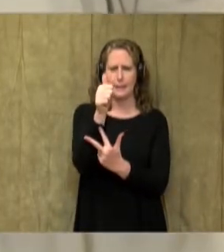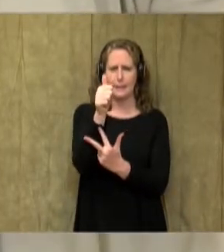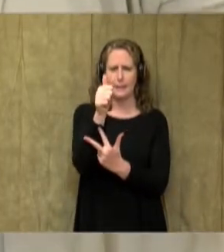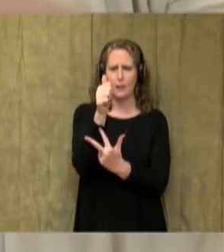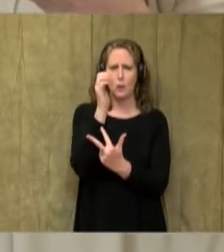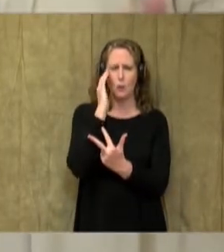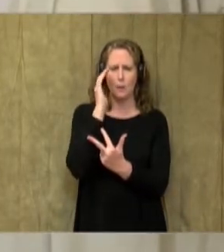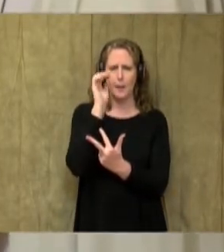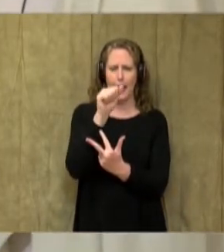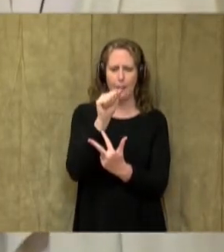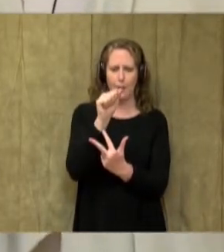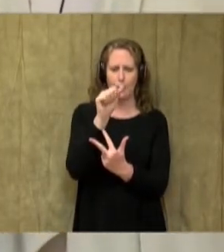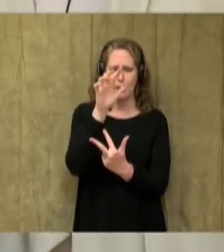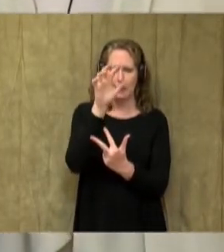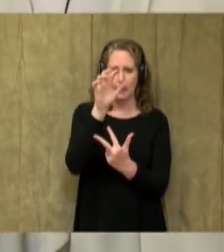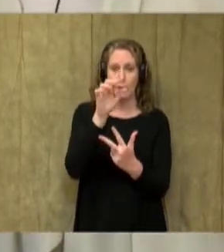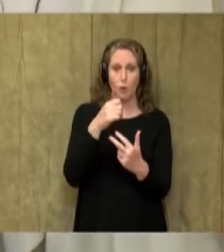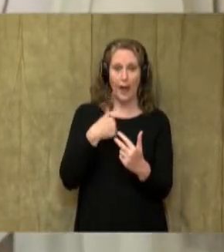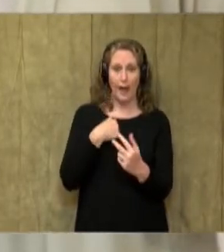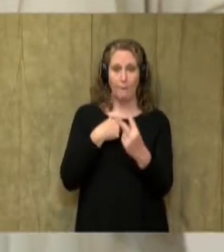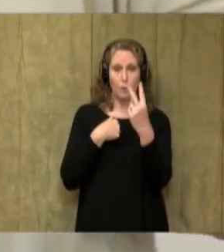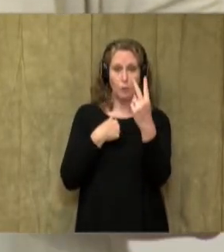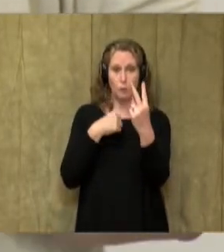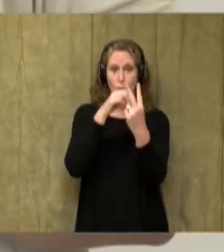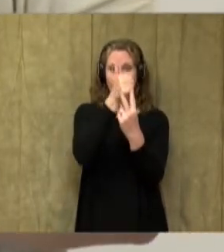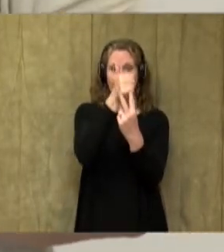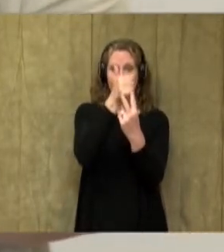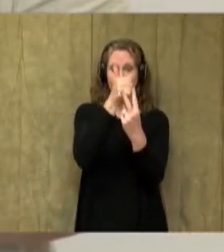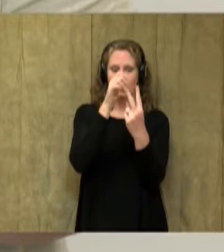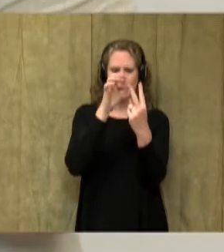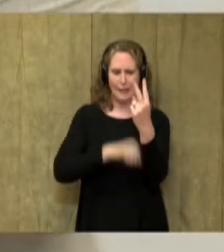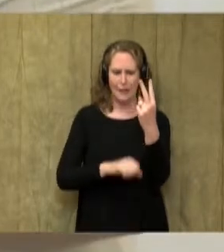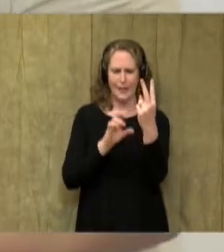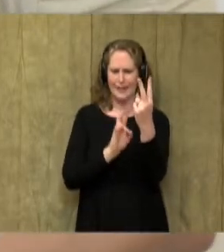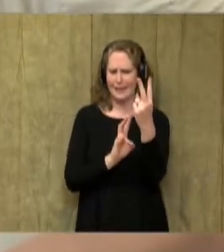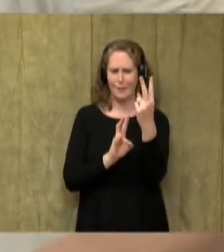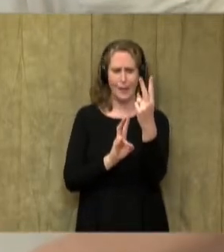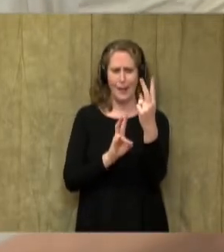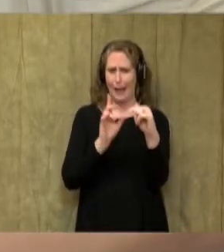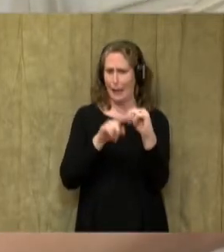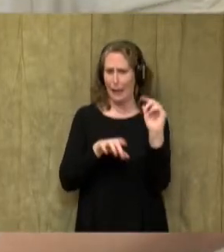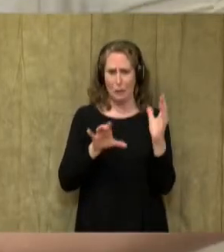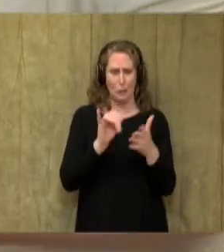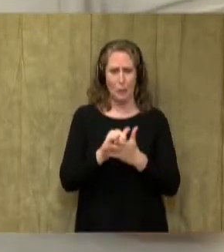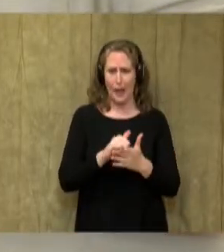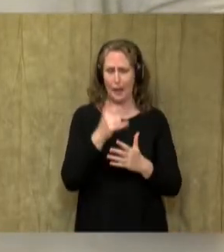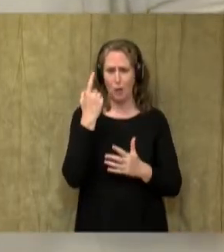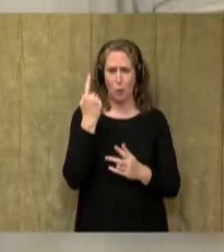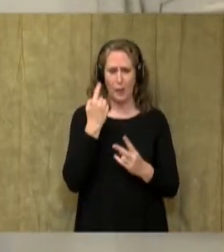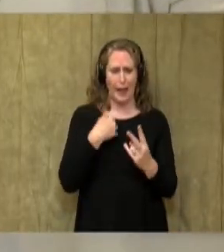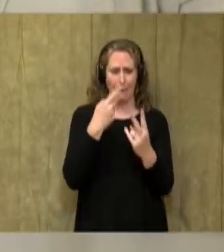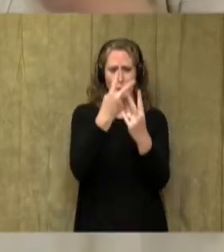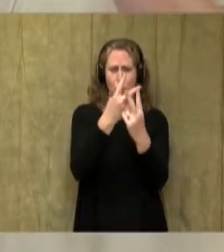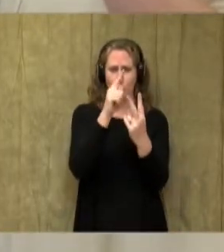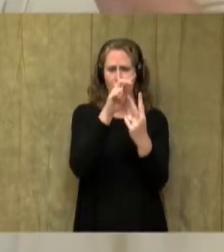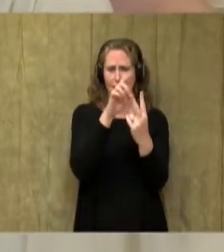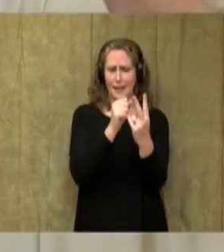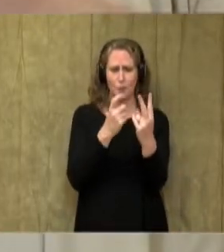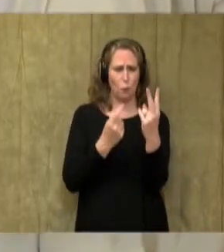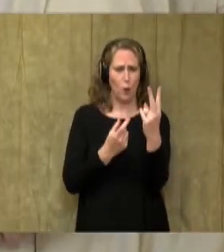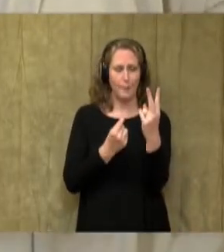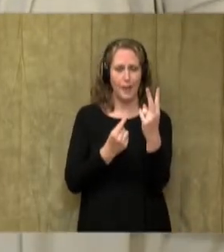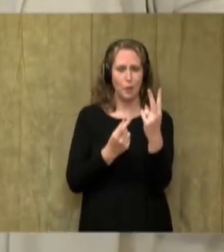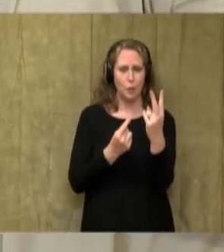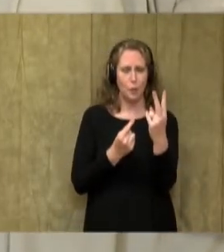I going to be able to take away 7 tens? I'm not going to be able to do that because we only have 2 tens. So what